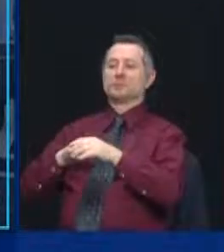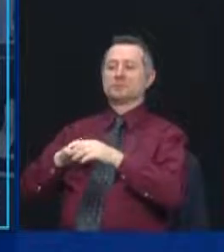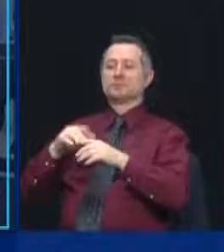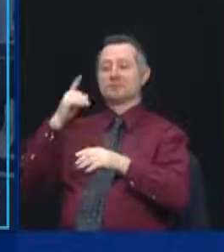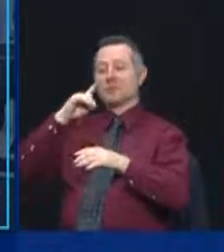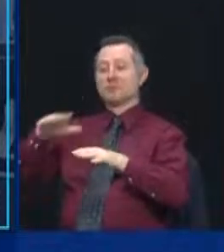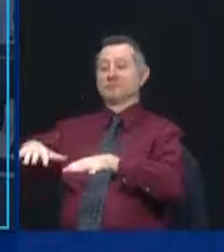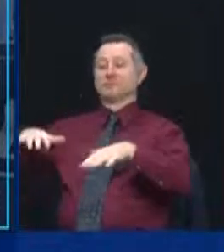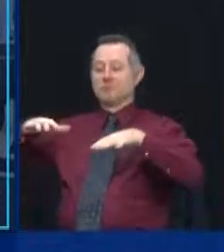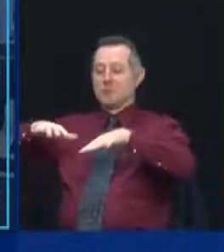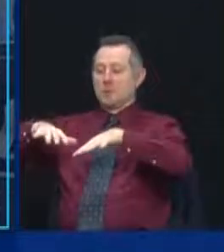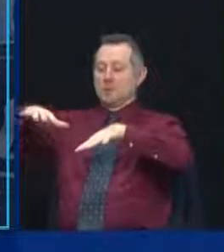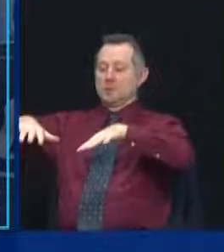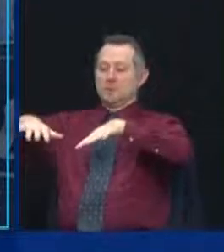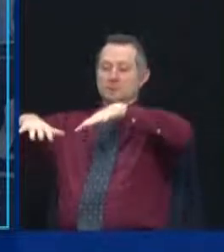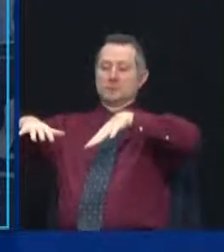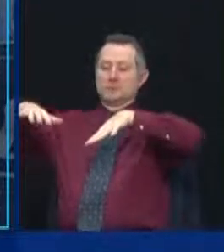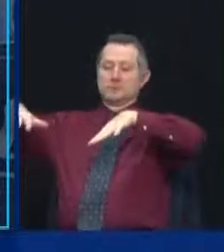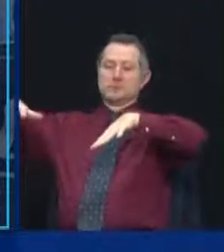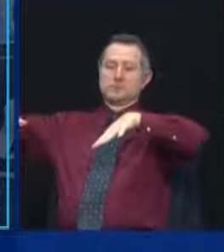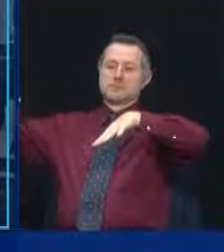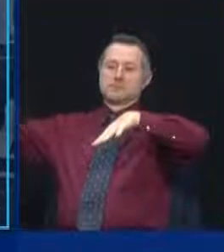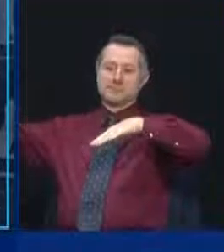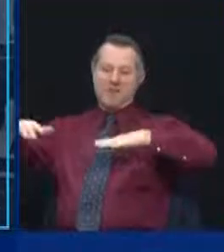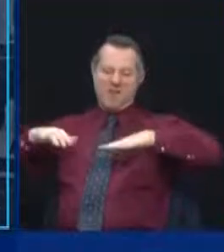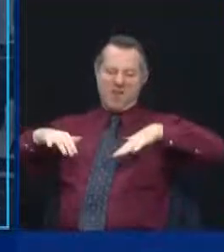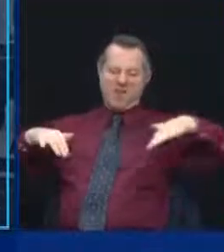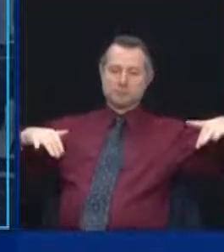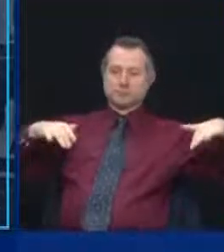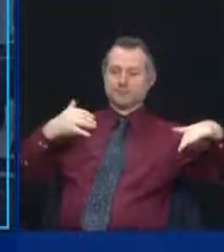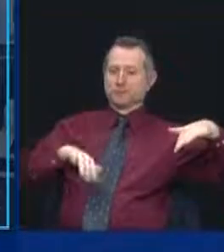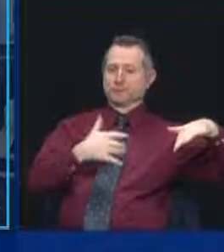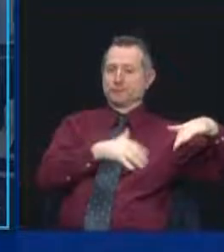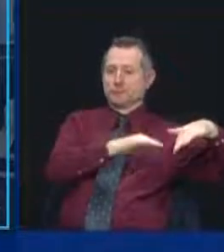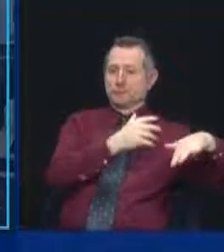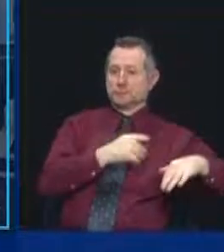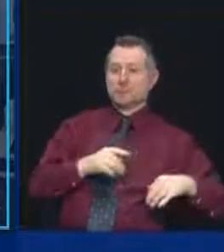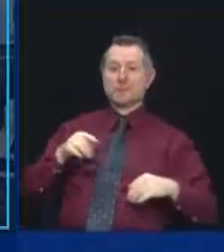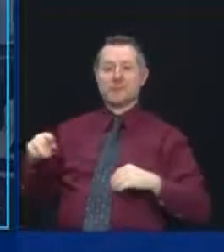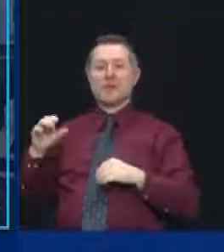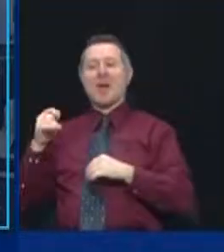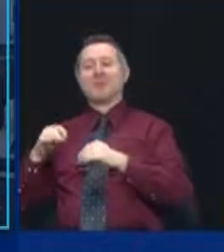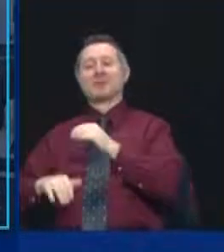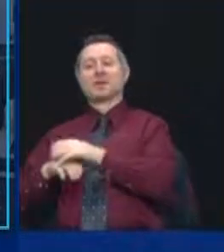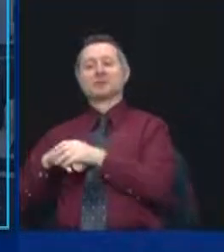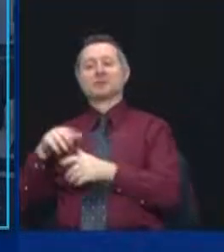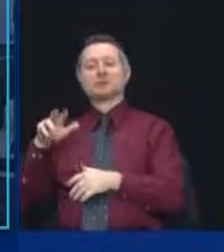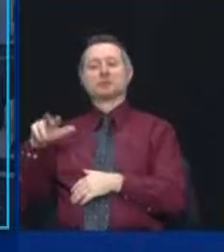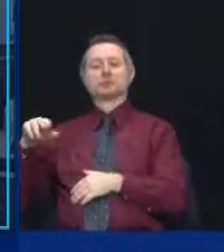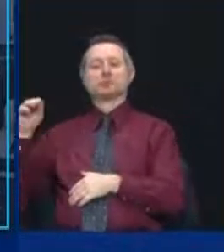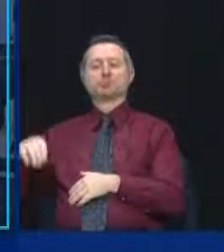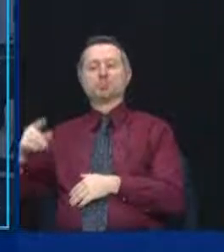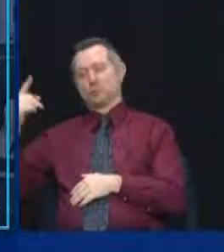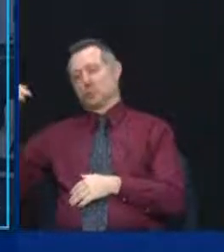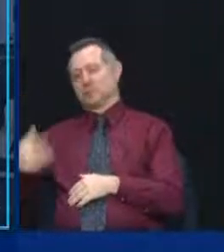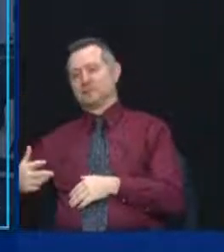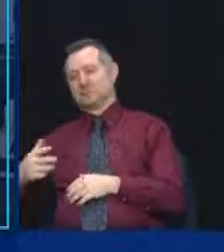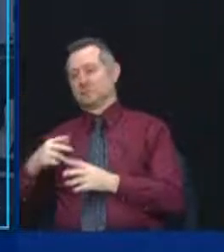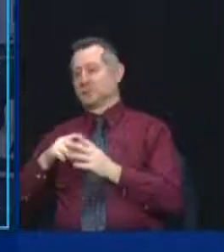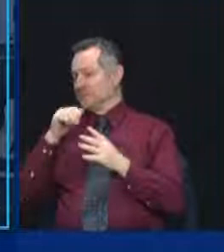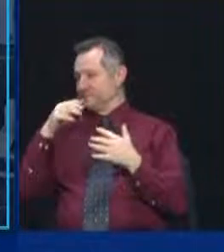sections capacity for unvaccinated people, okay? So if you're